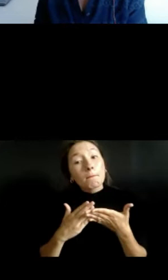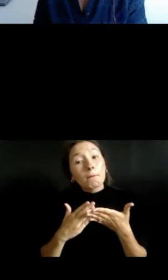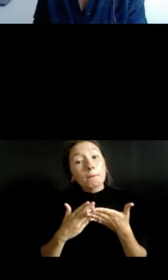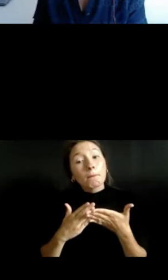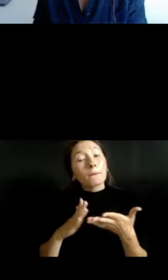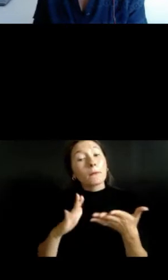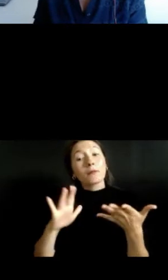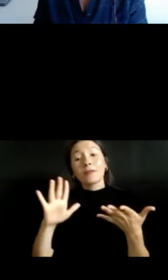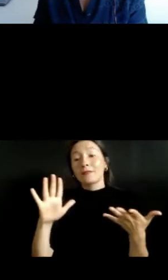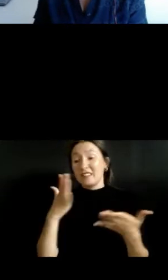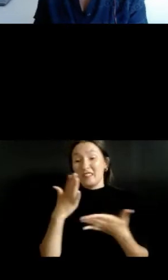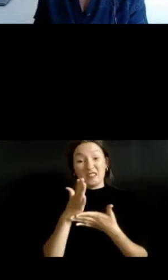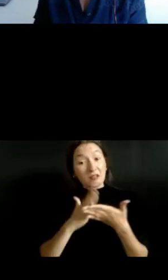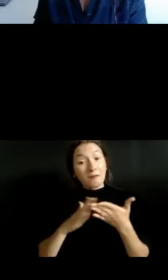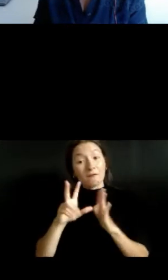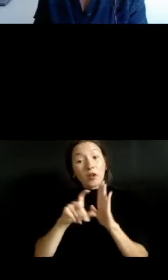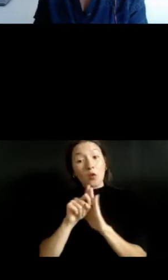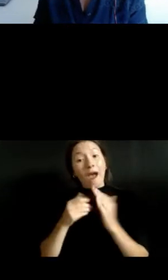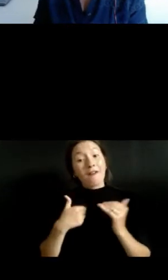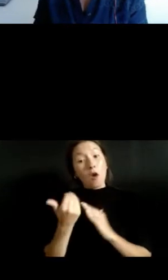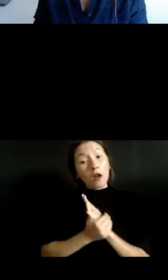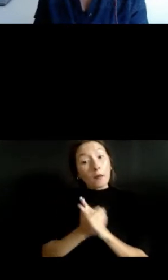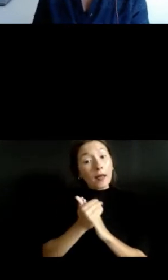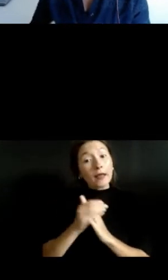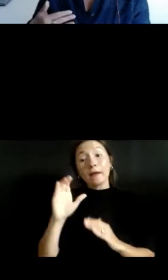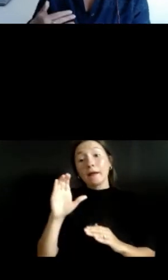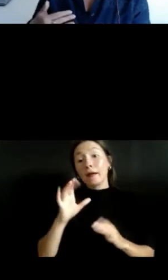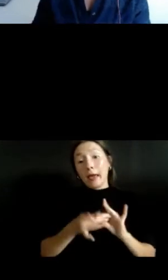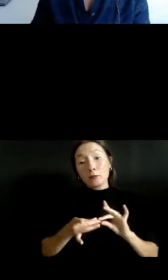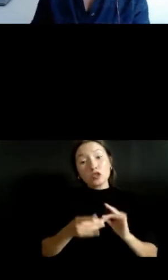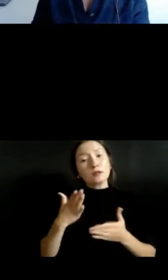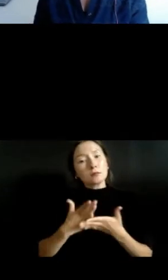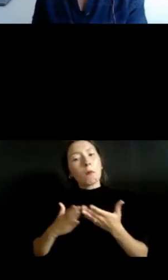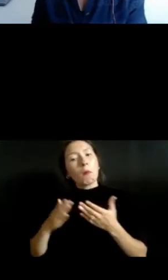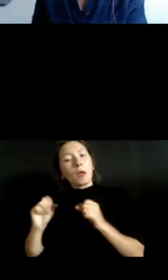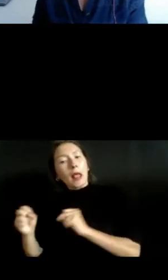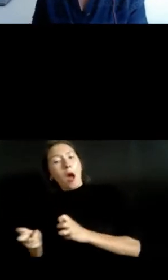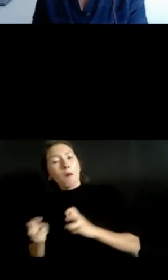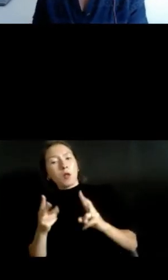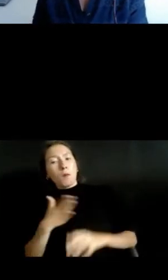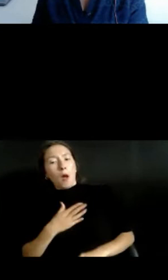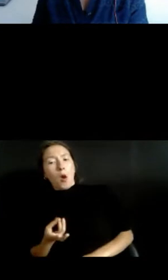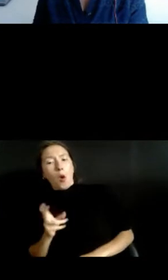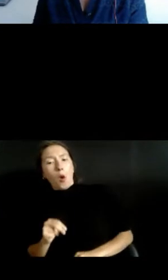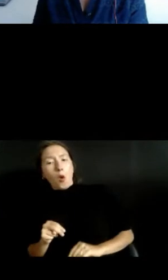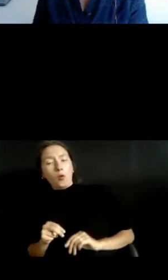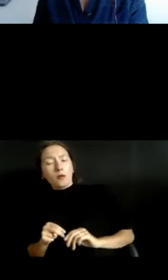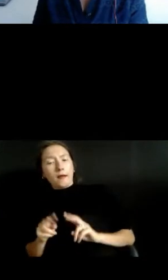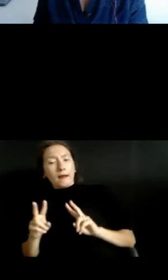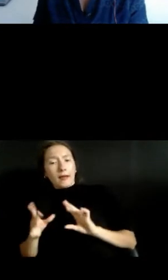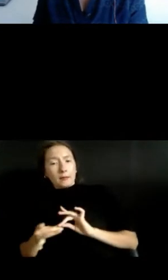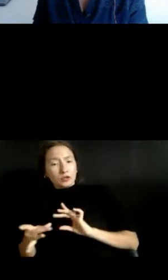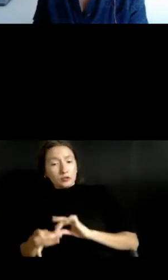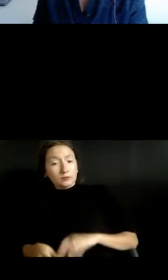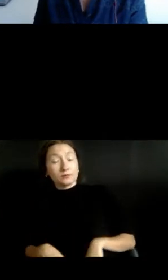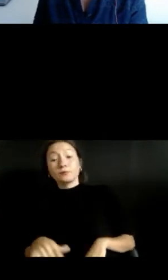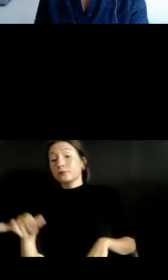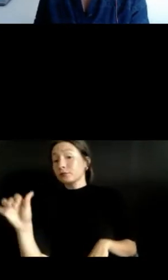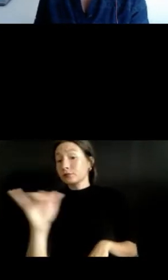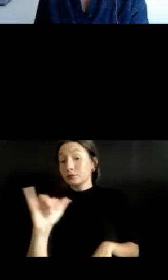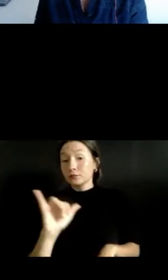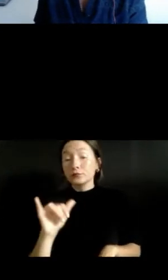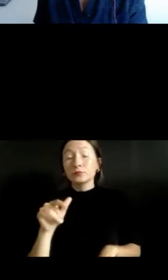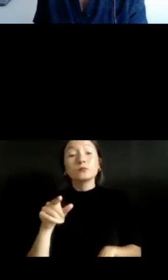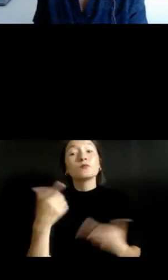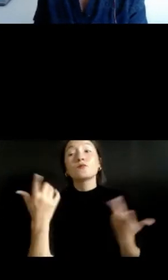upload a caption file. And another option is to embed videos which have captions added to them. So, for example, captions are